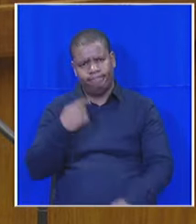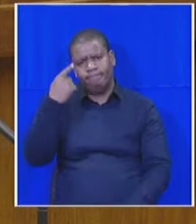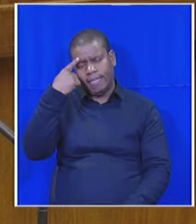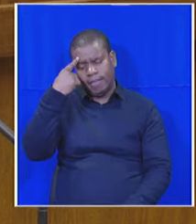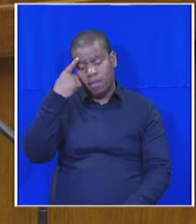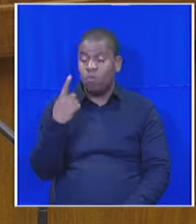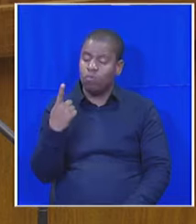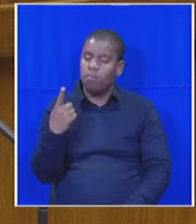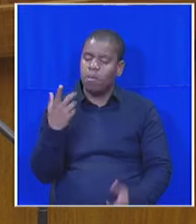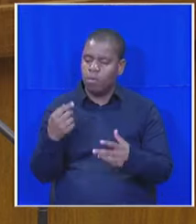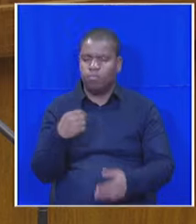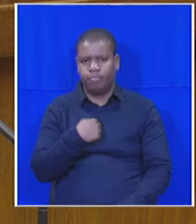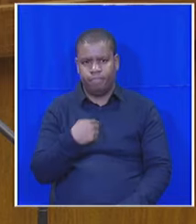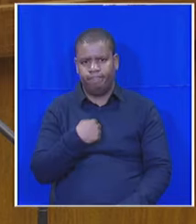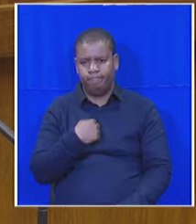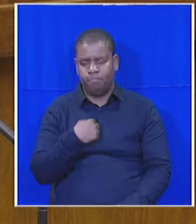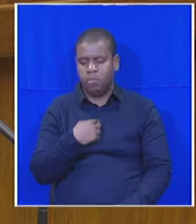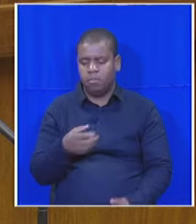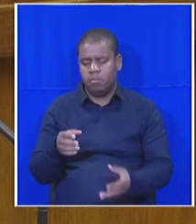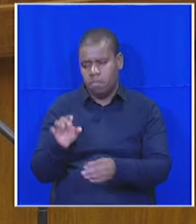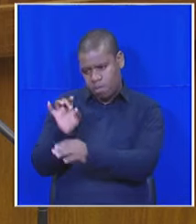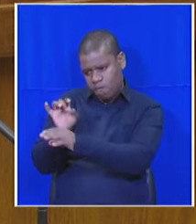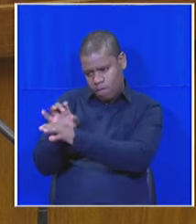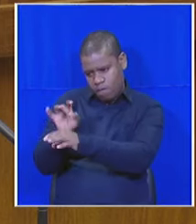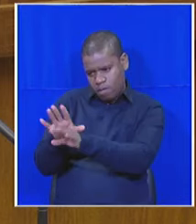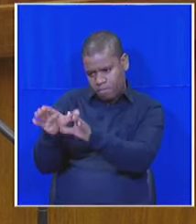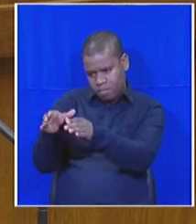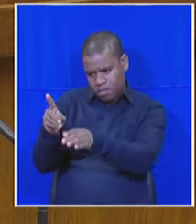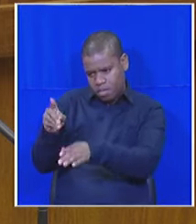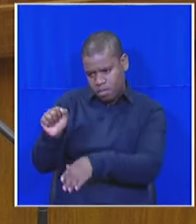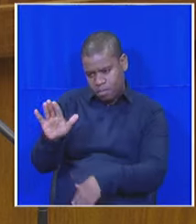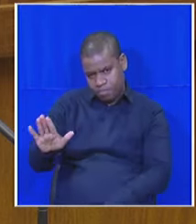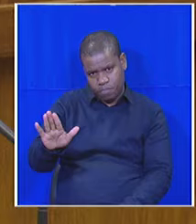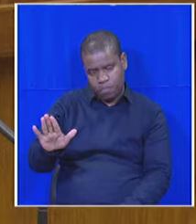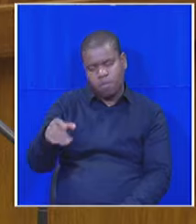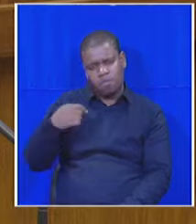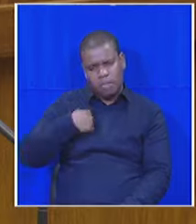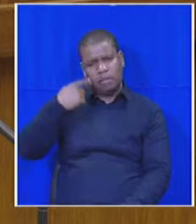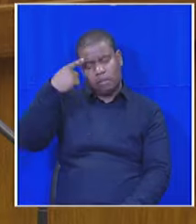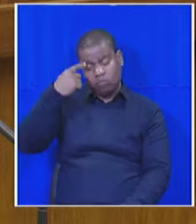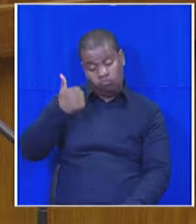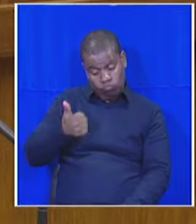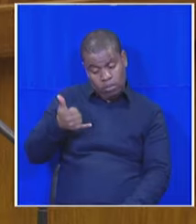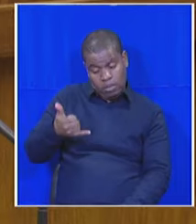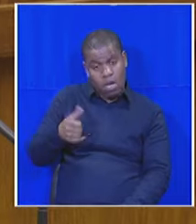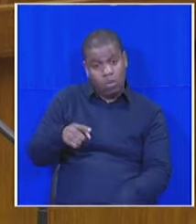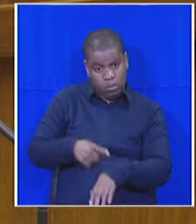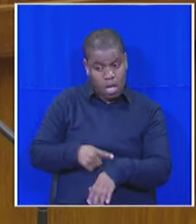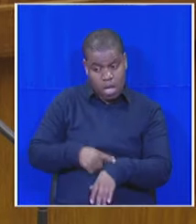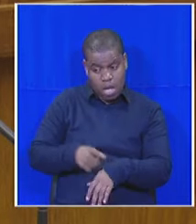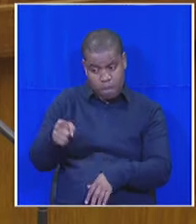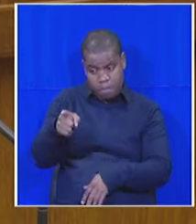one should have an advice for the DA, that I think it is time that members of the